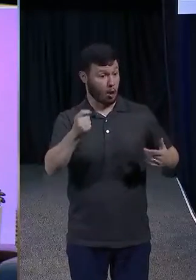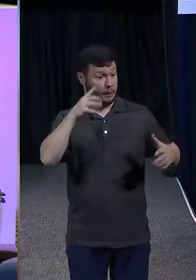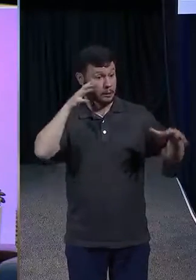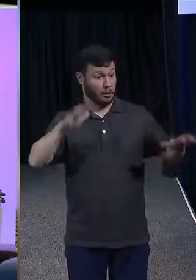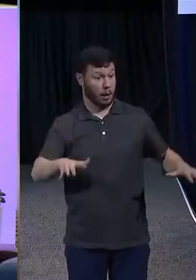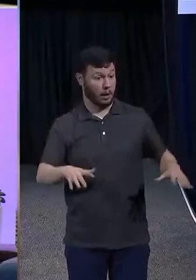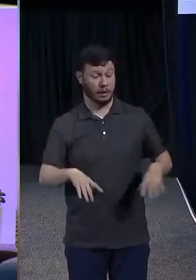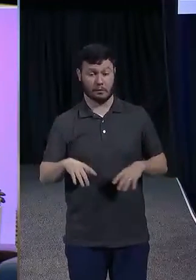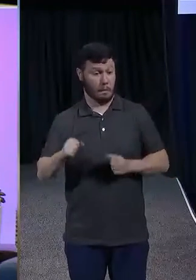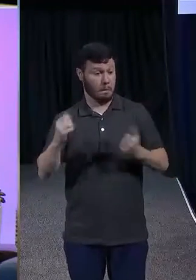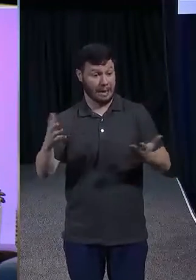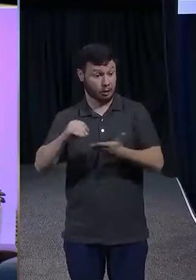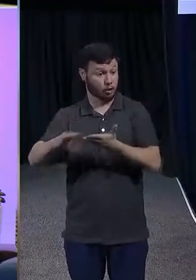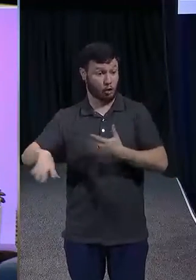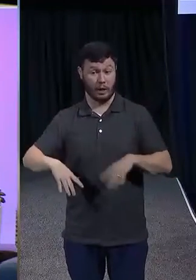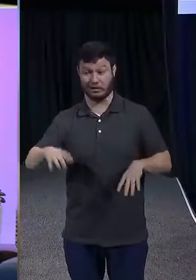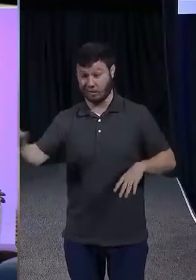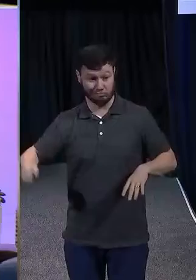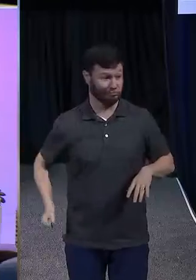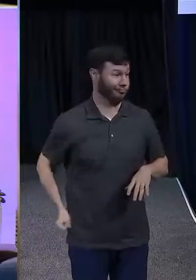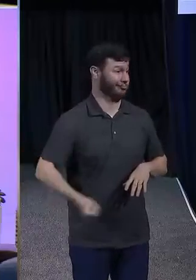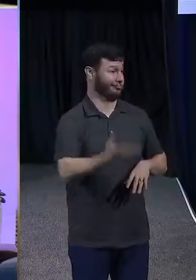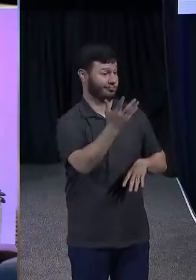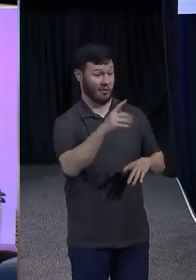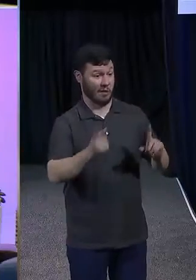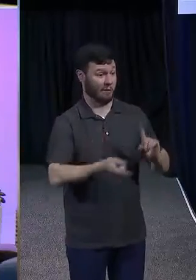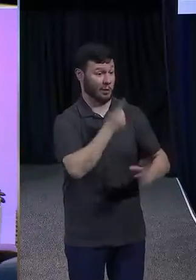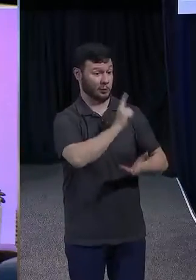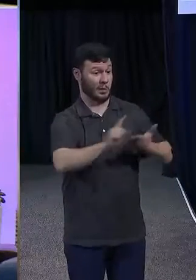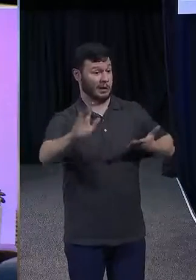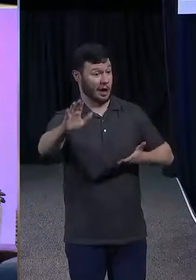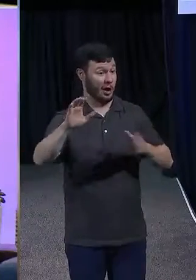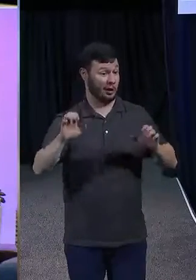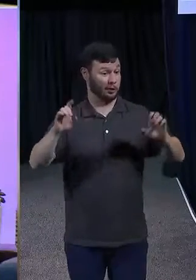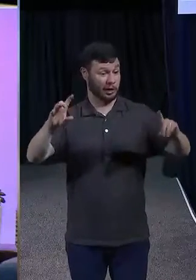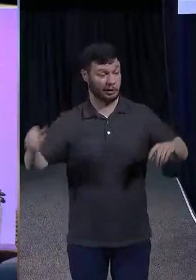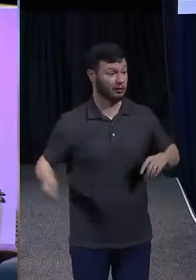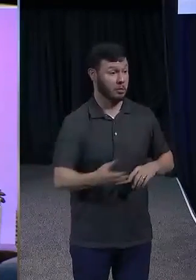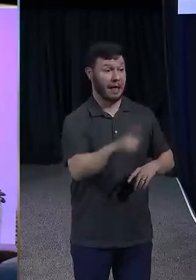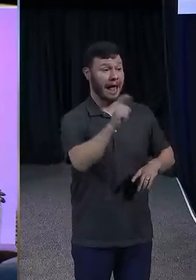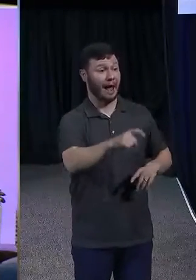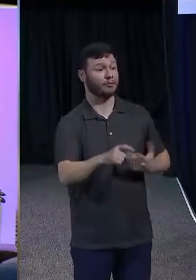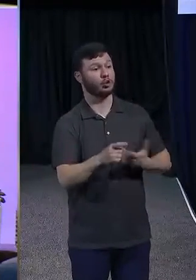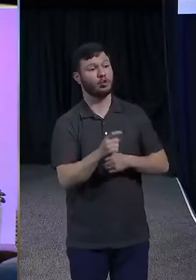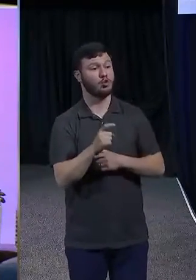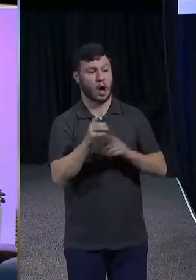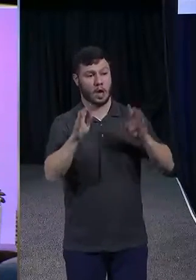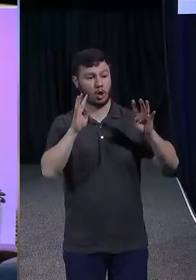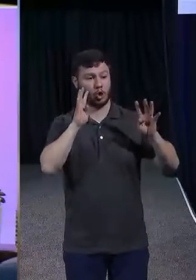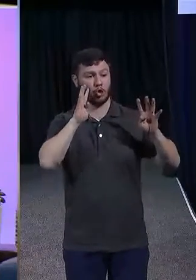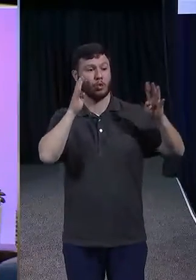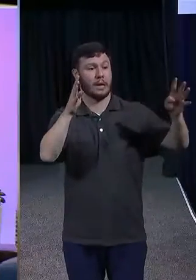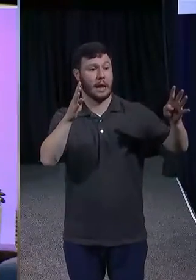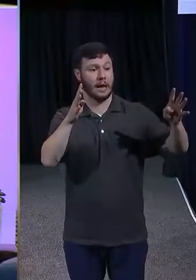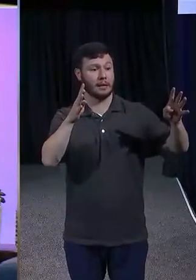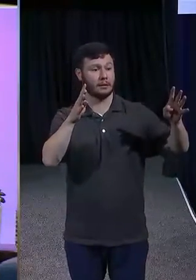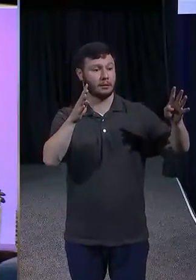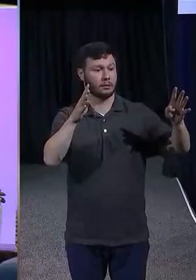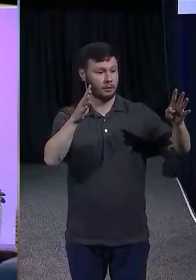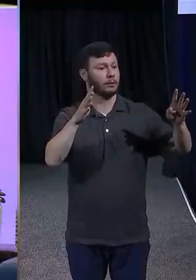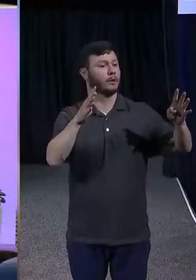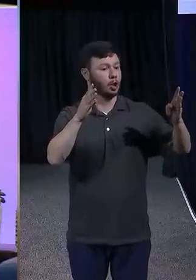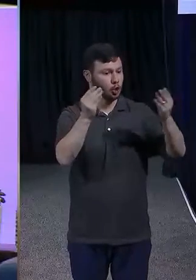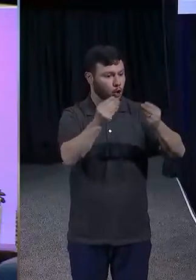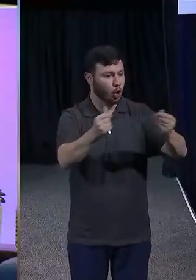they get thrown out there in the first week and they have to co-create solutions with